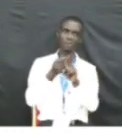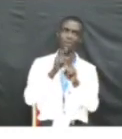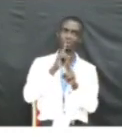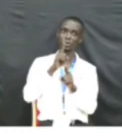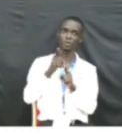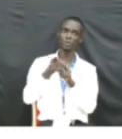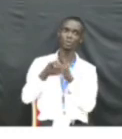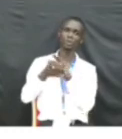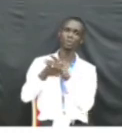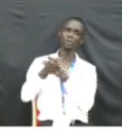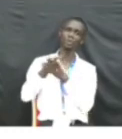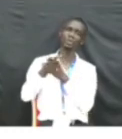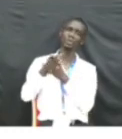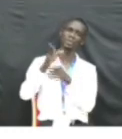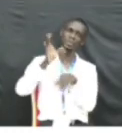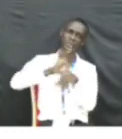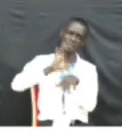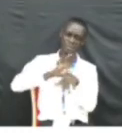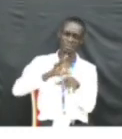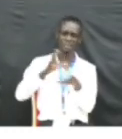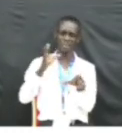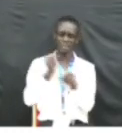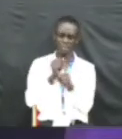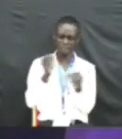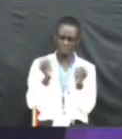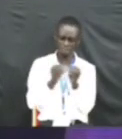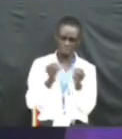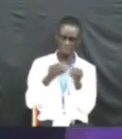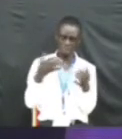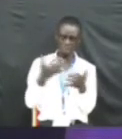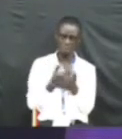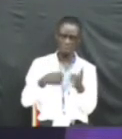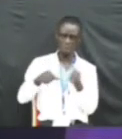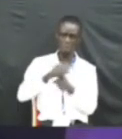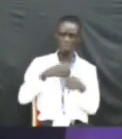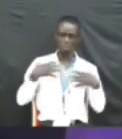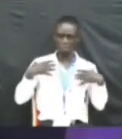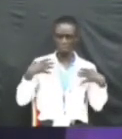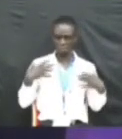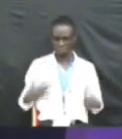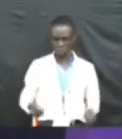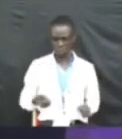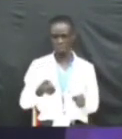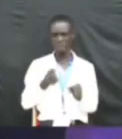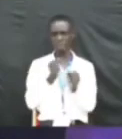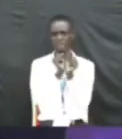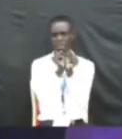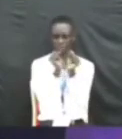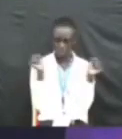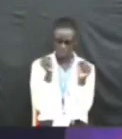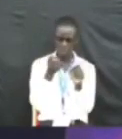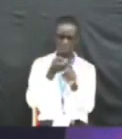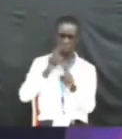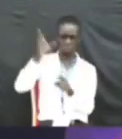record remarkable healings, deliverance from satanic oppression, and several